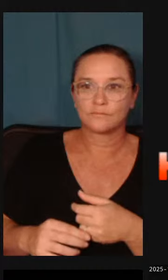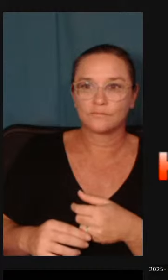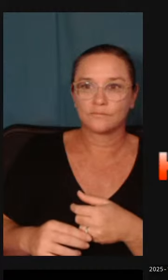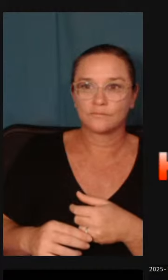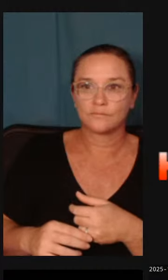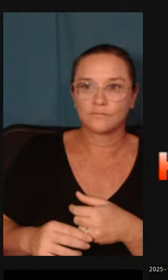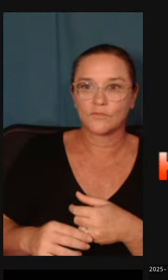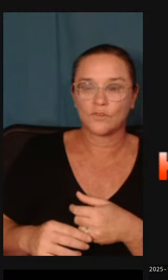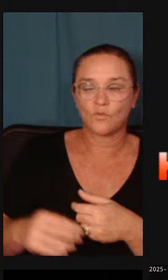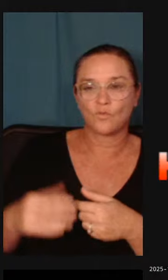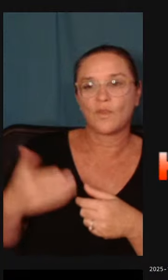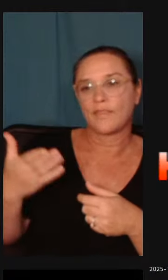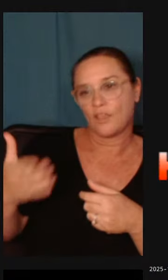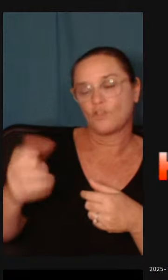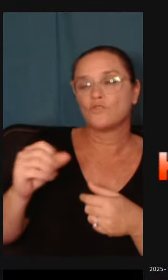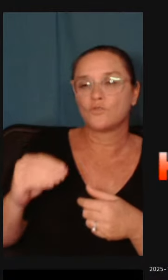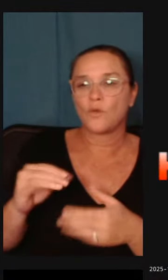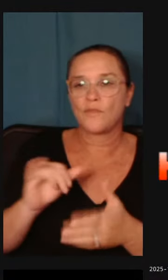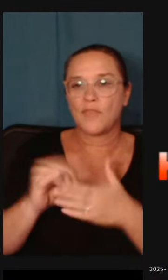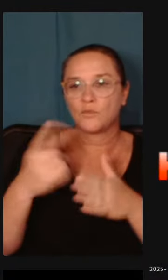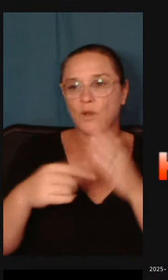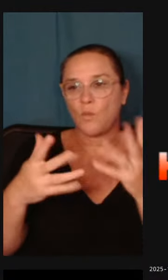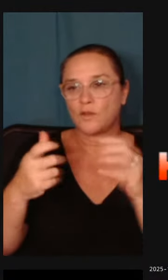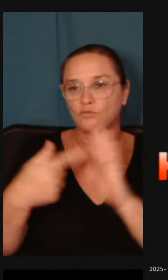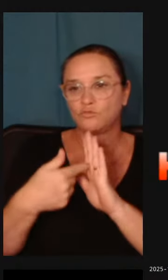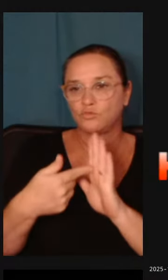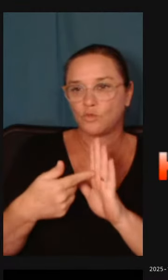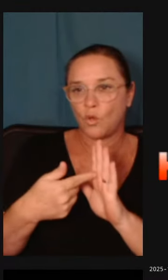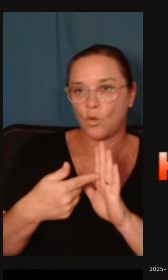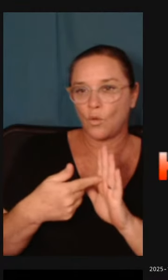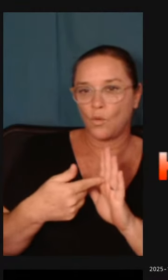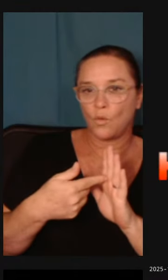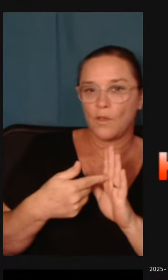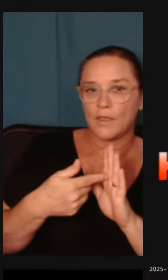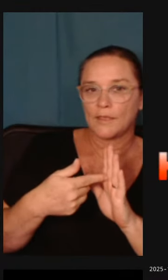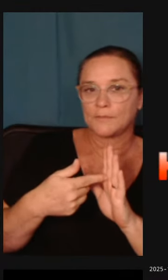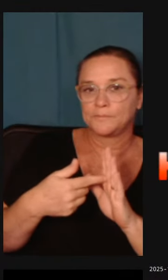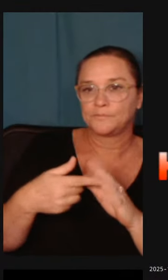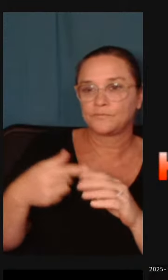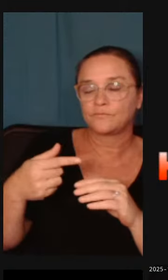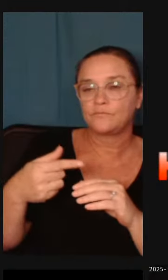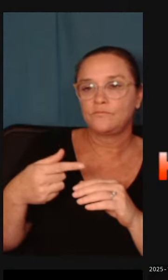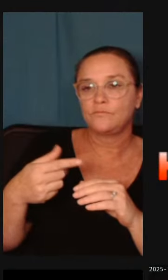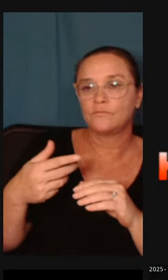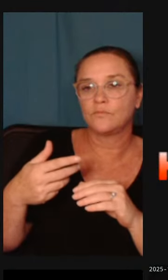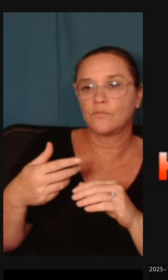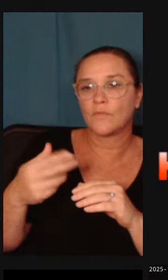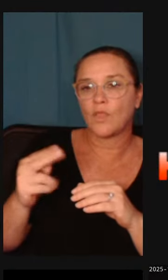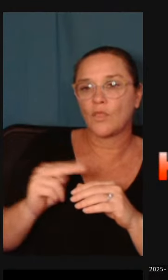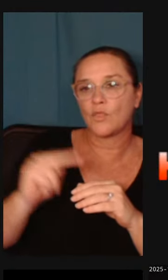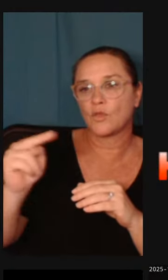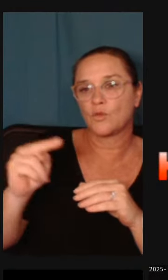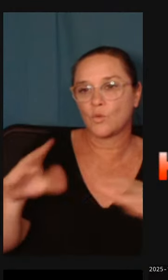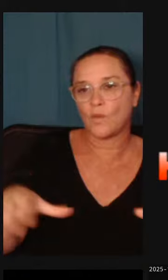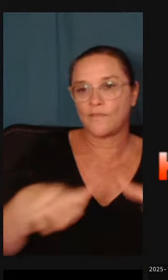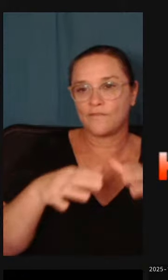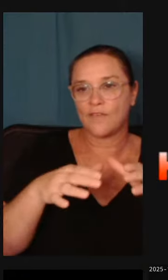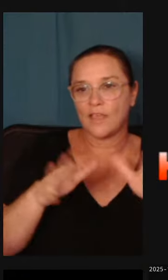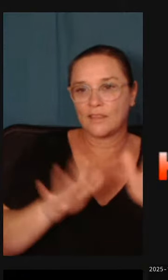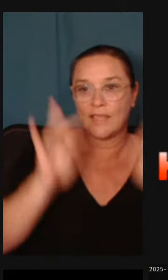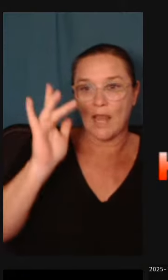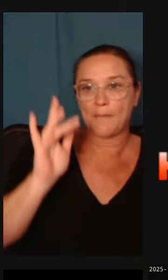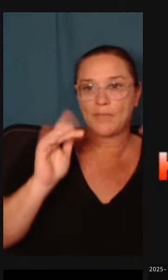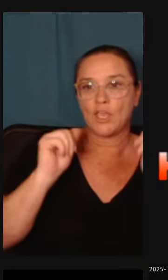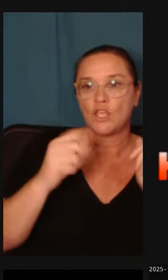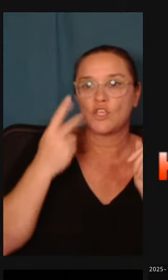Right there. And so this is the shot I wanted to show here also coming up. The north vent lit up right there, and you can see the walls